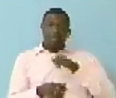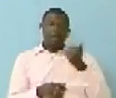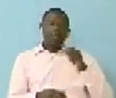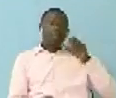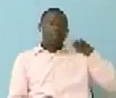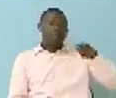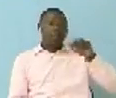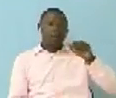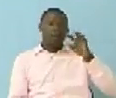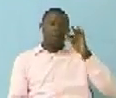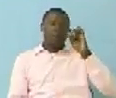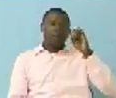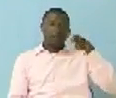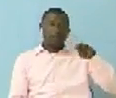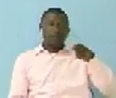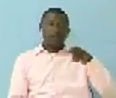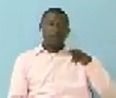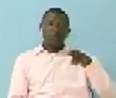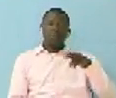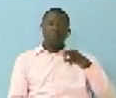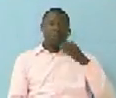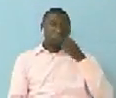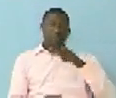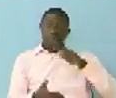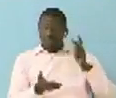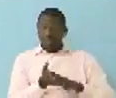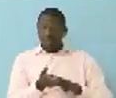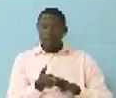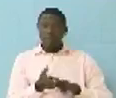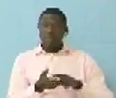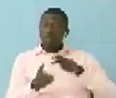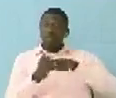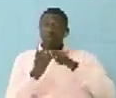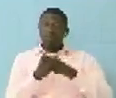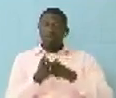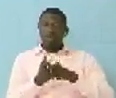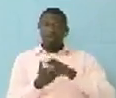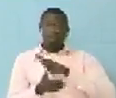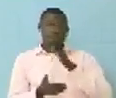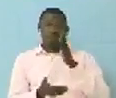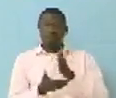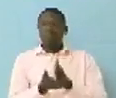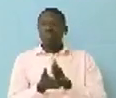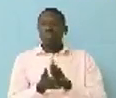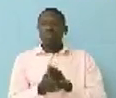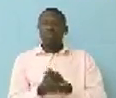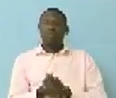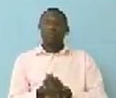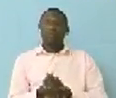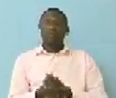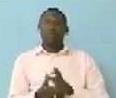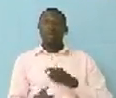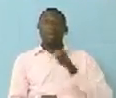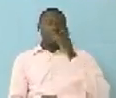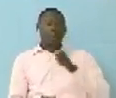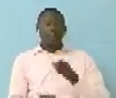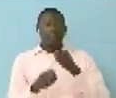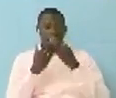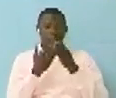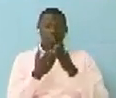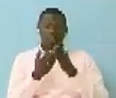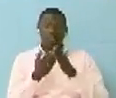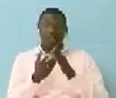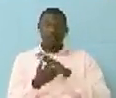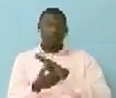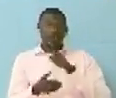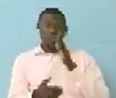mean that it is not true. The person who did the act accepts it. If I say not to my knowledge, then which